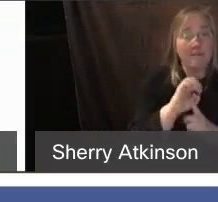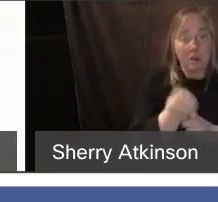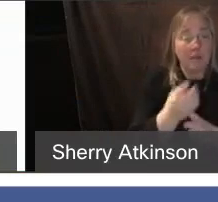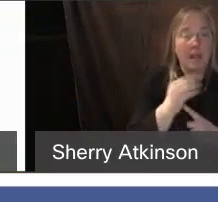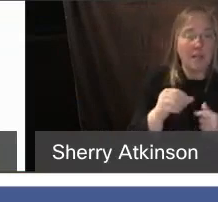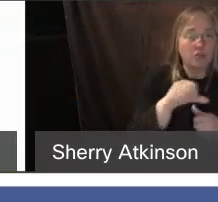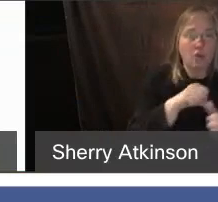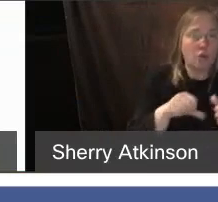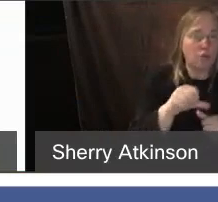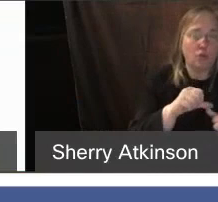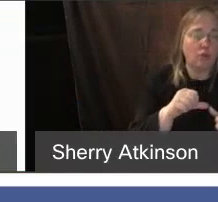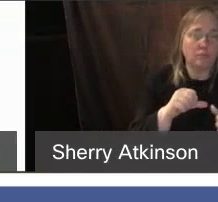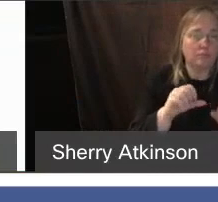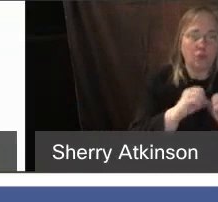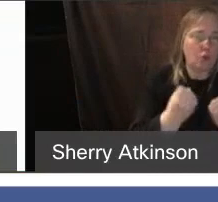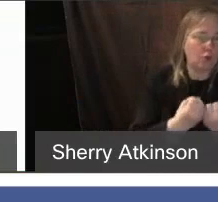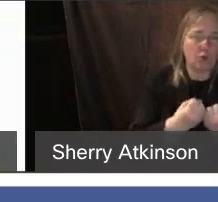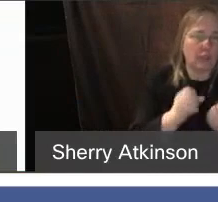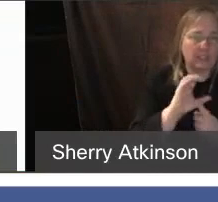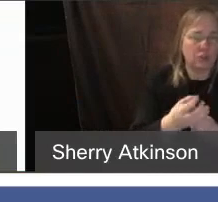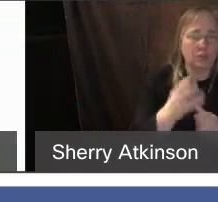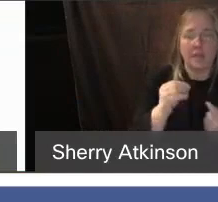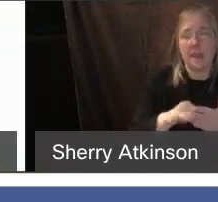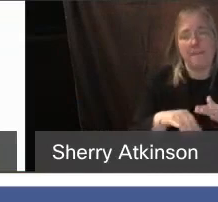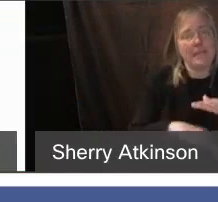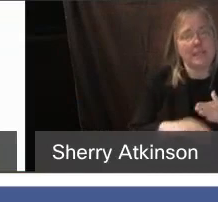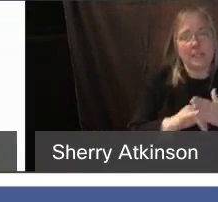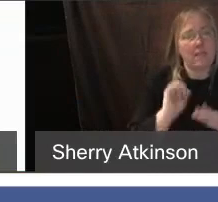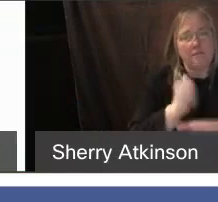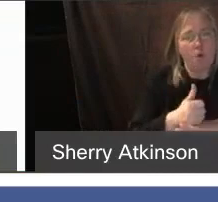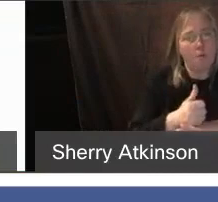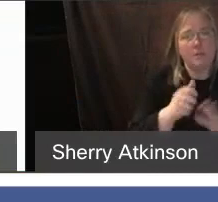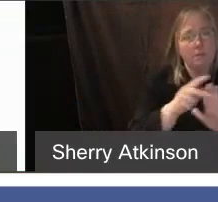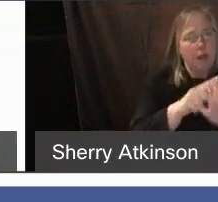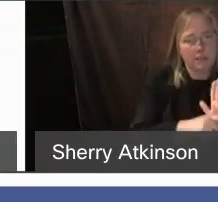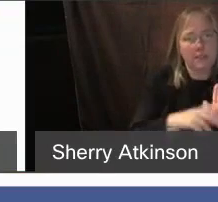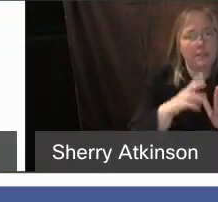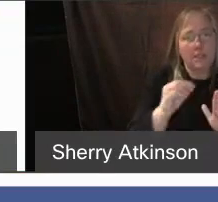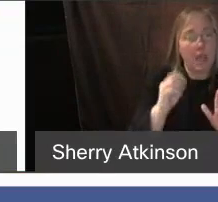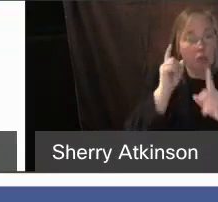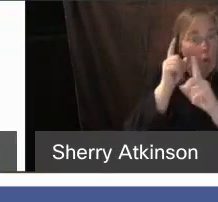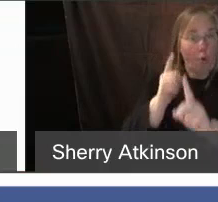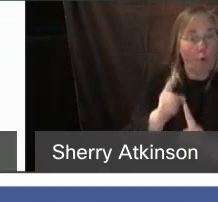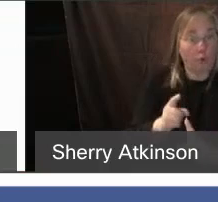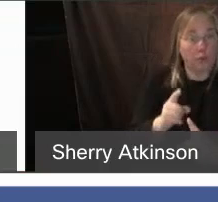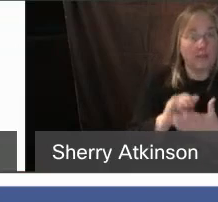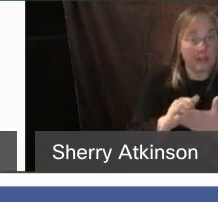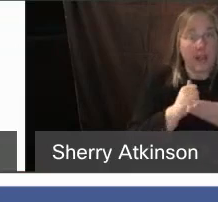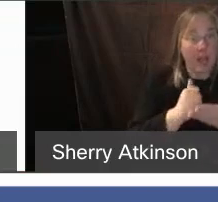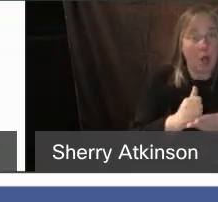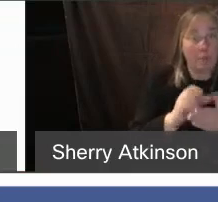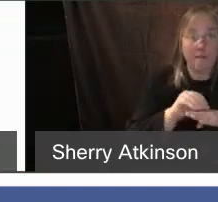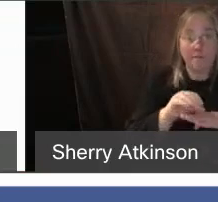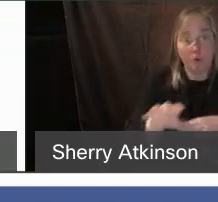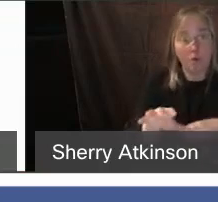conditions. And it's basically forms policies and goals which help inform our capital